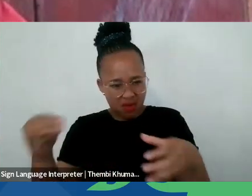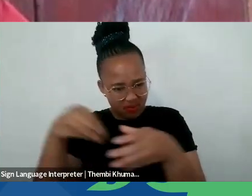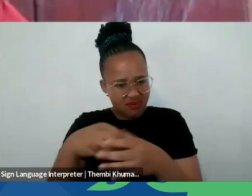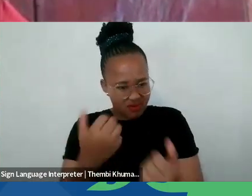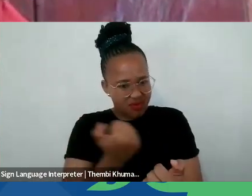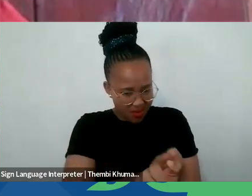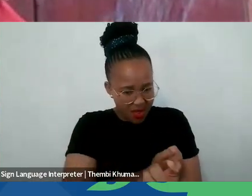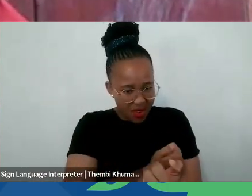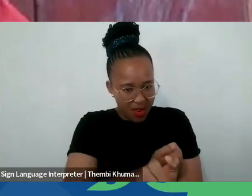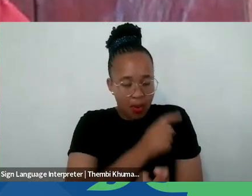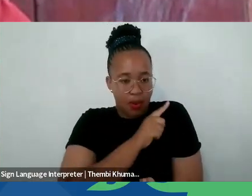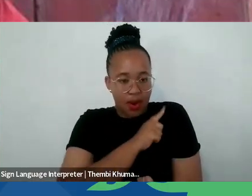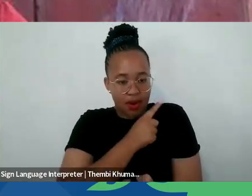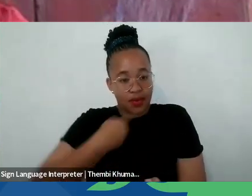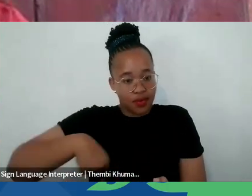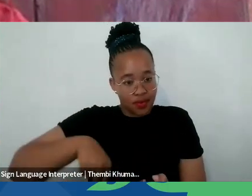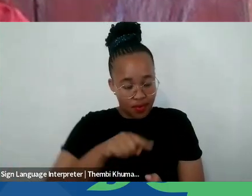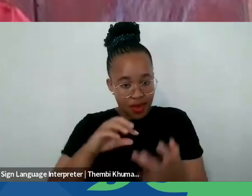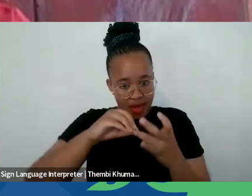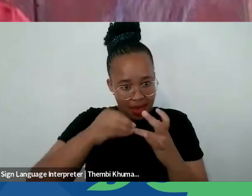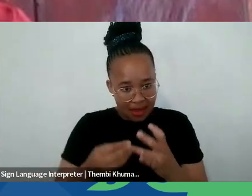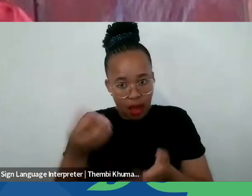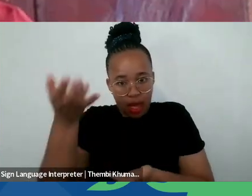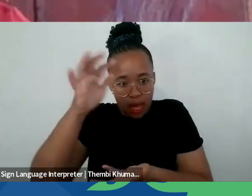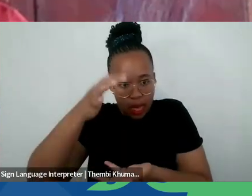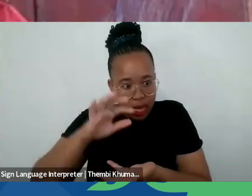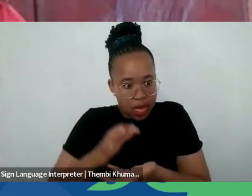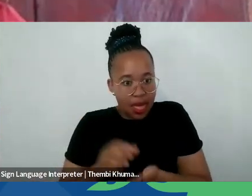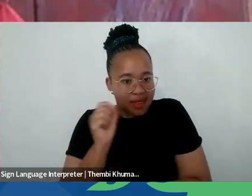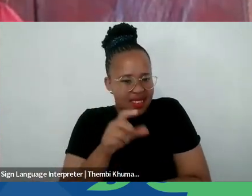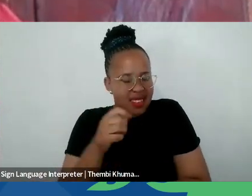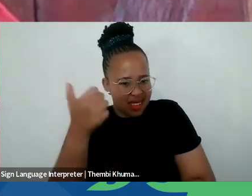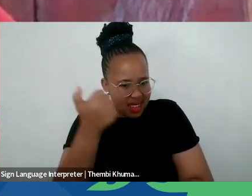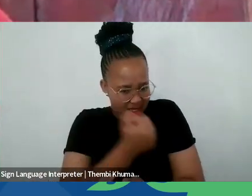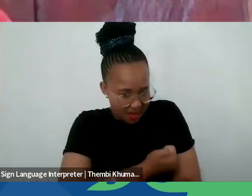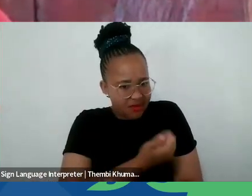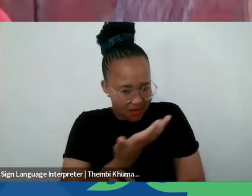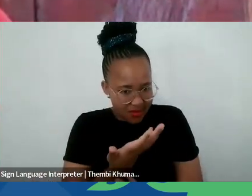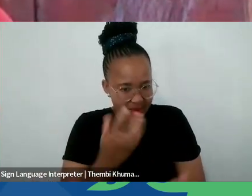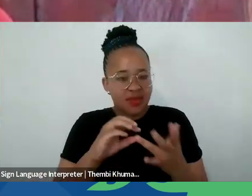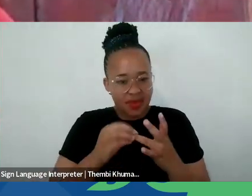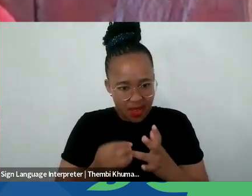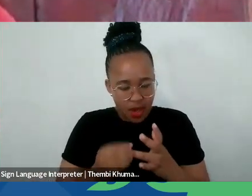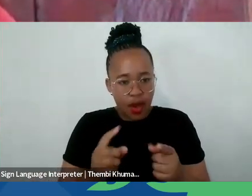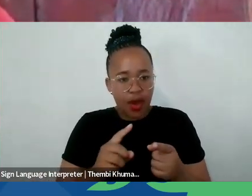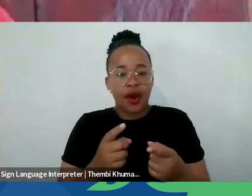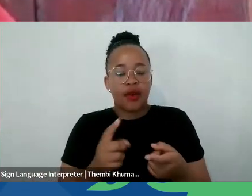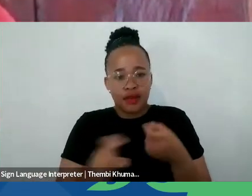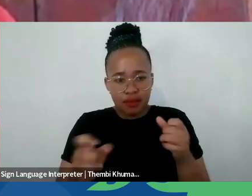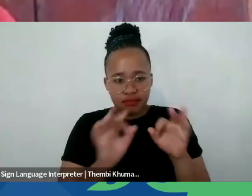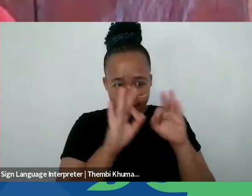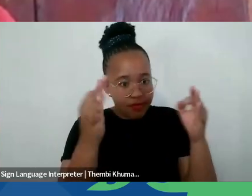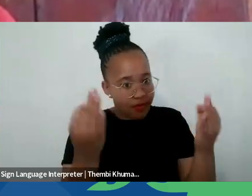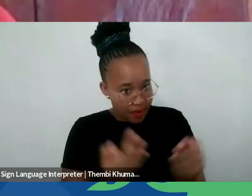stigma from the family going outside. So that is why we have also done family therapies of the